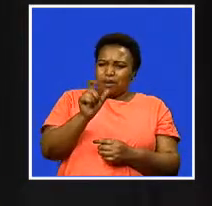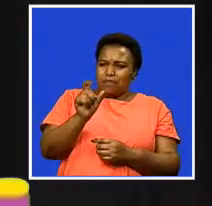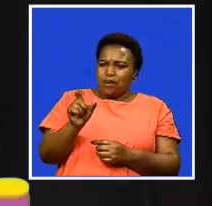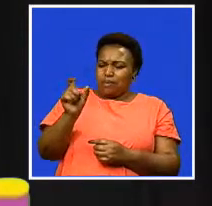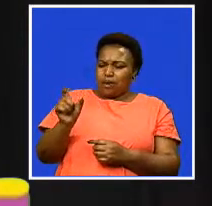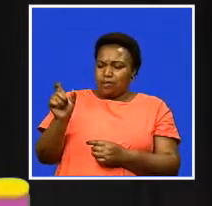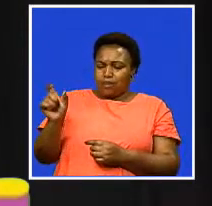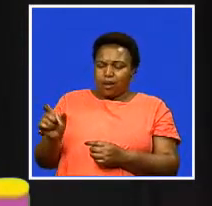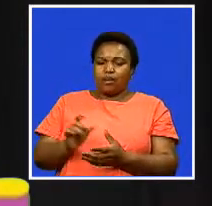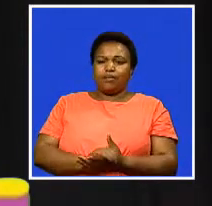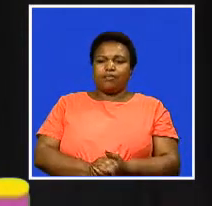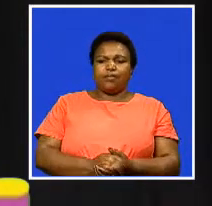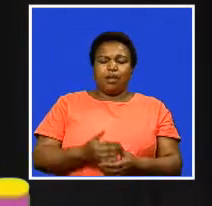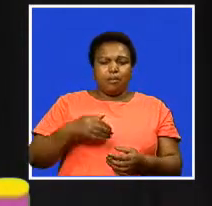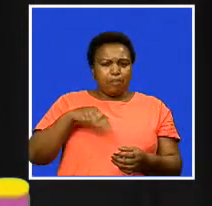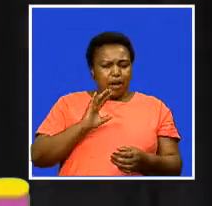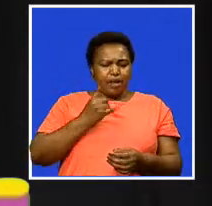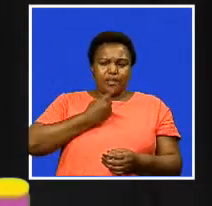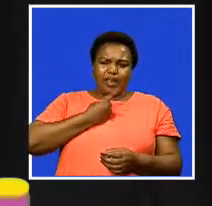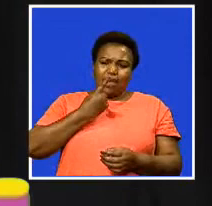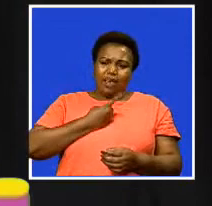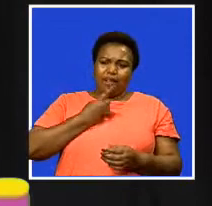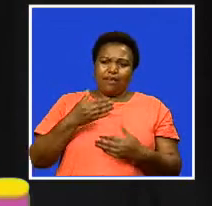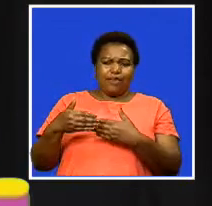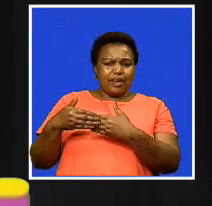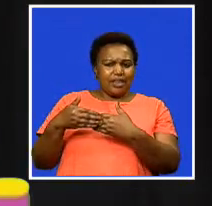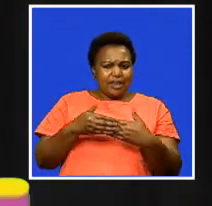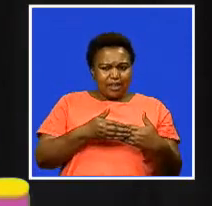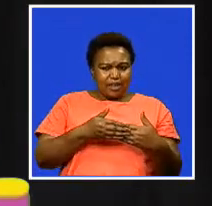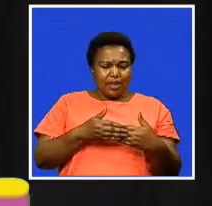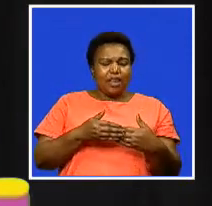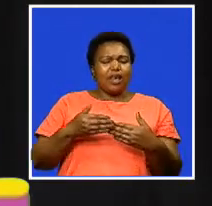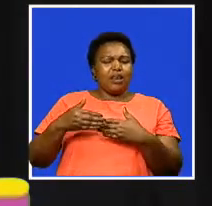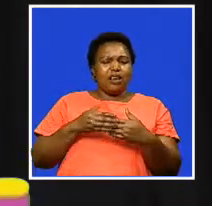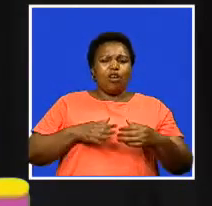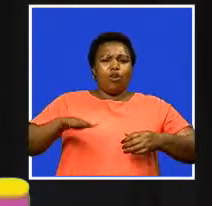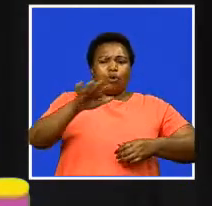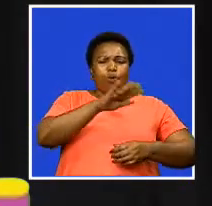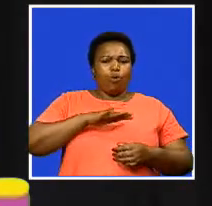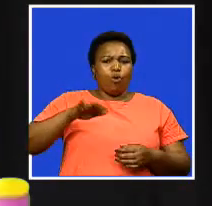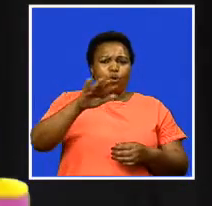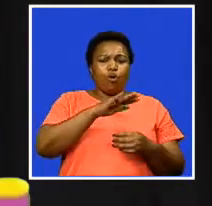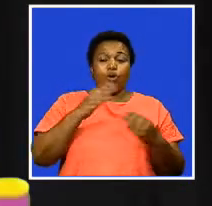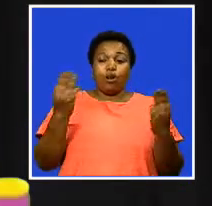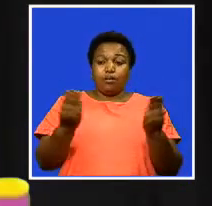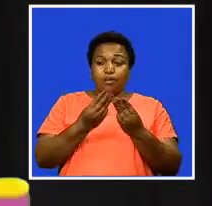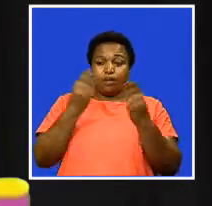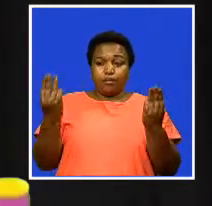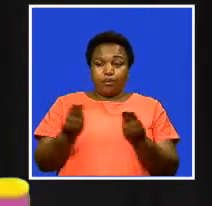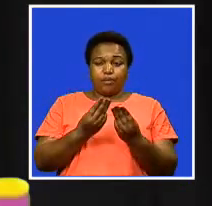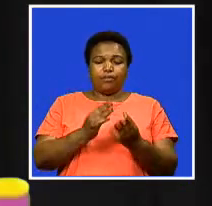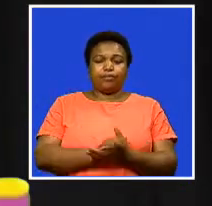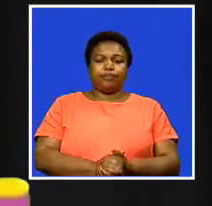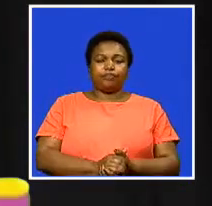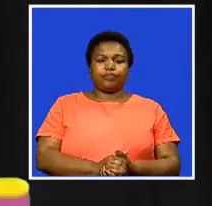etulu sitinake thina esitounaka nesive sonke lapho sesikhona khona